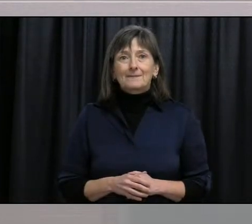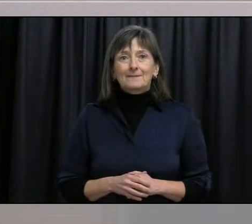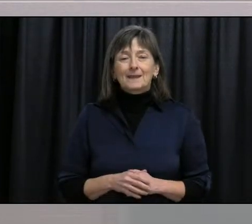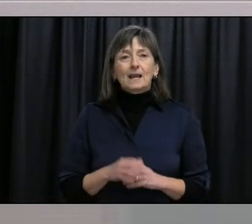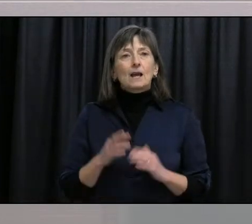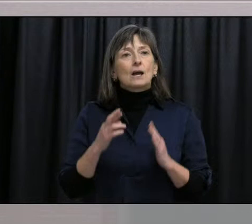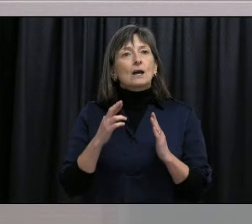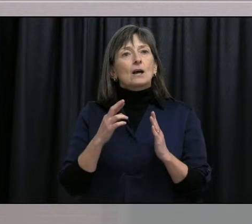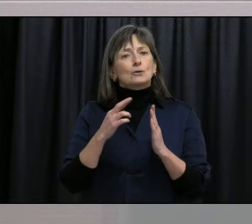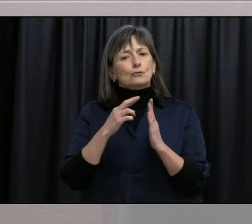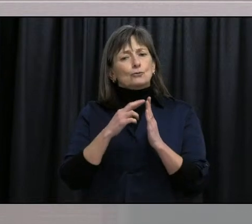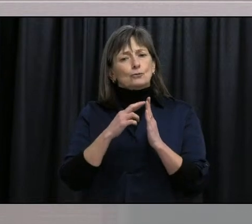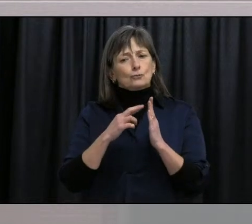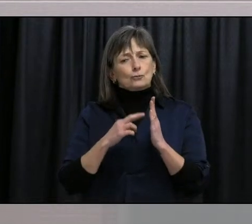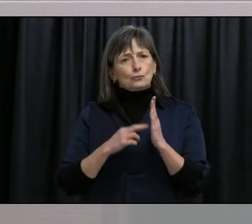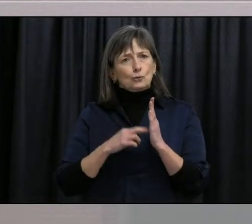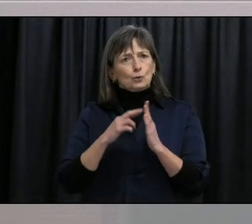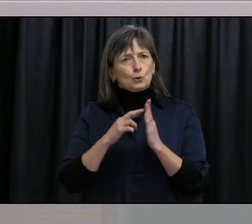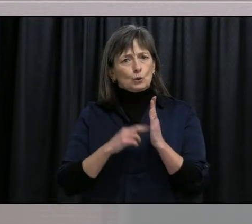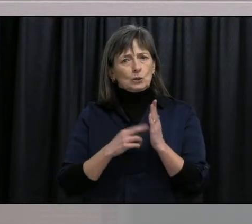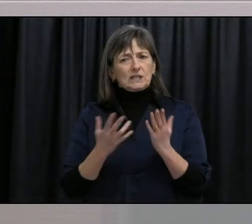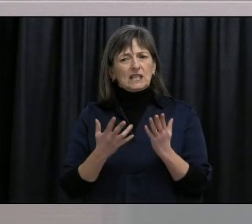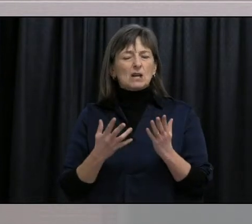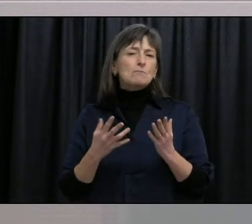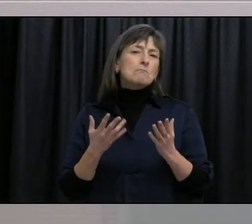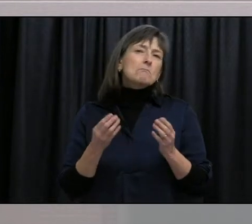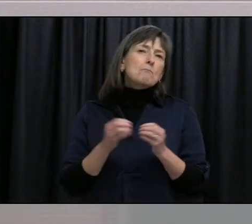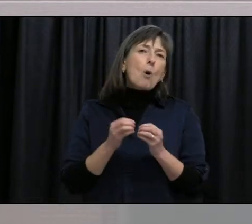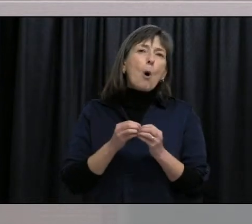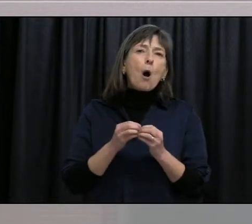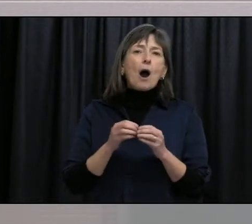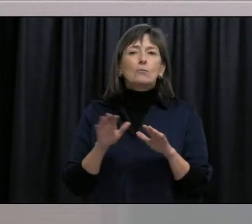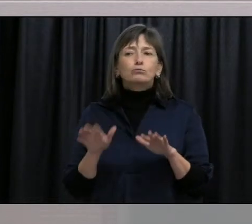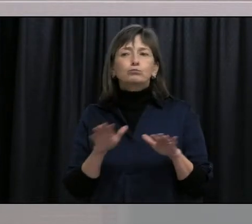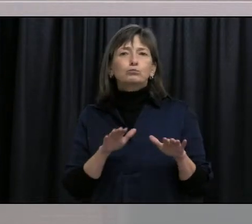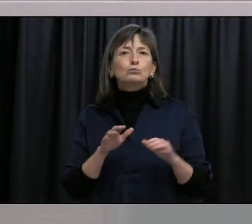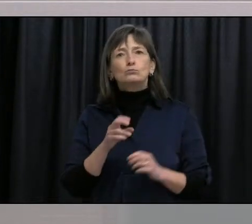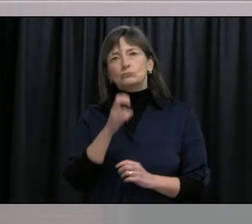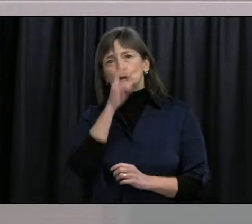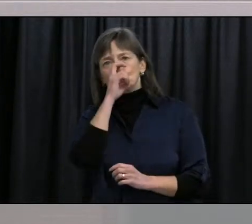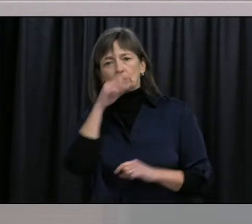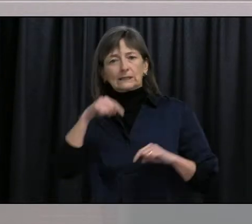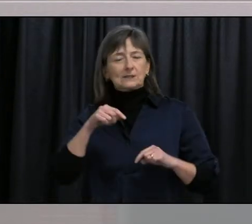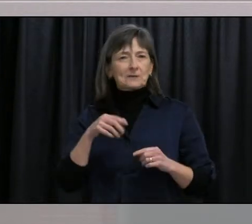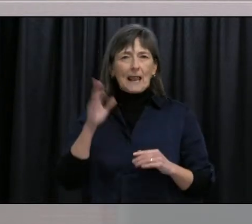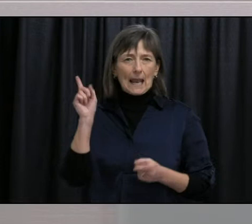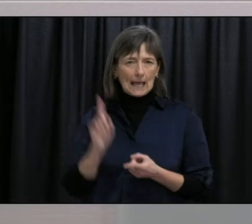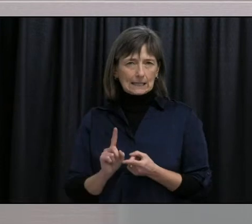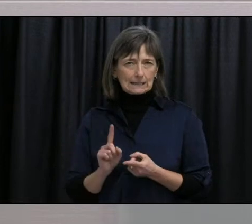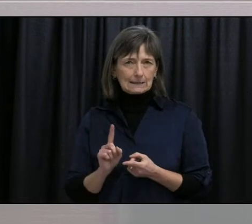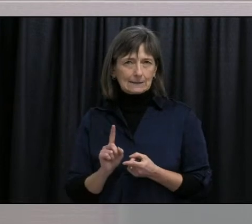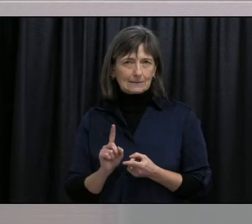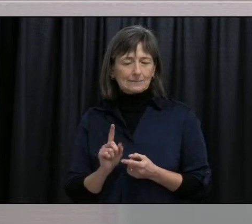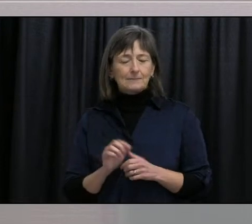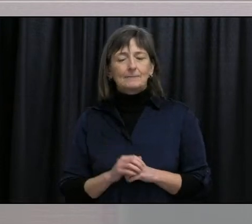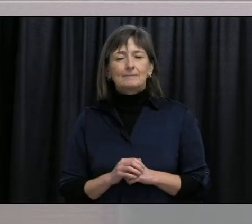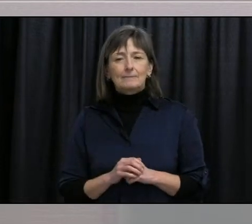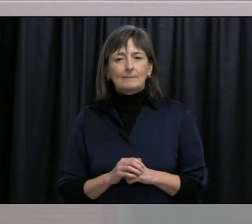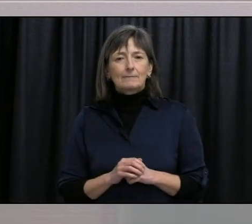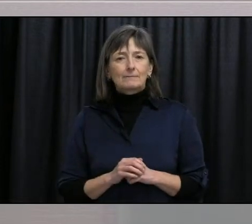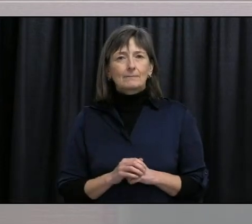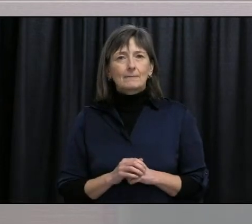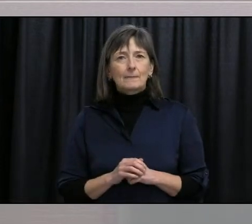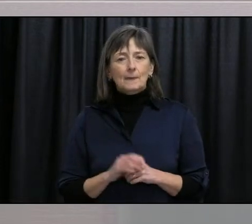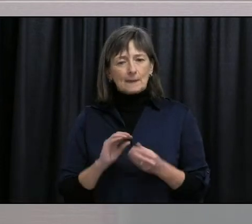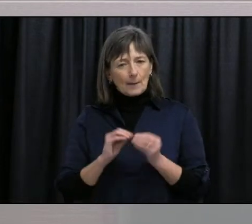certainly have much fewer restrictions than most provinces because our cases are much lower. But I've heard from a lot of people who are still frustrated about